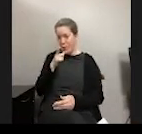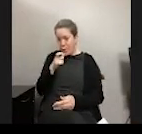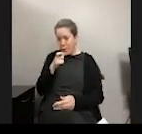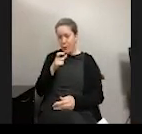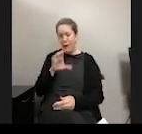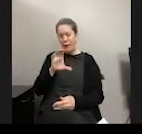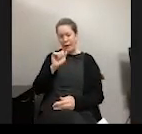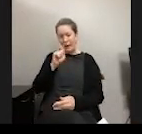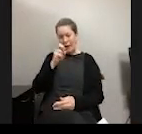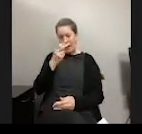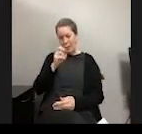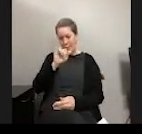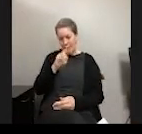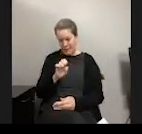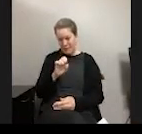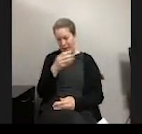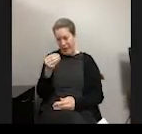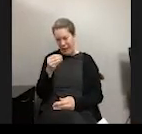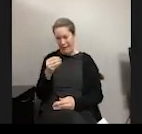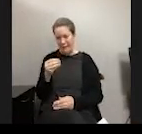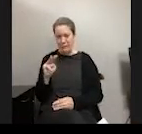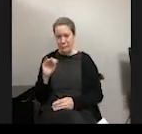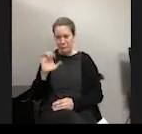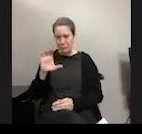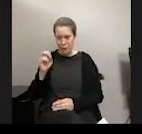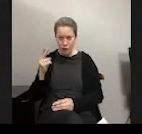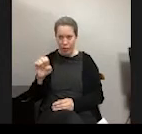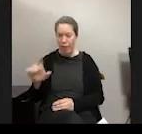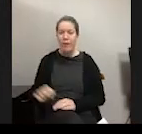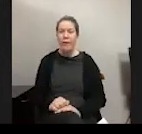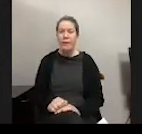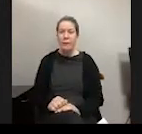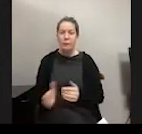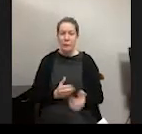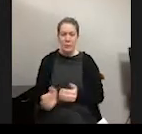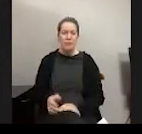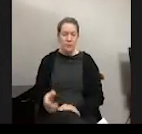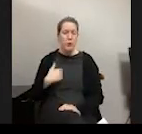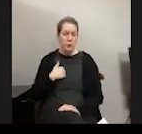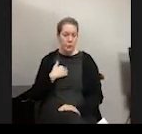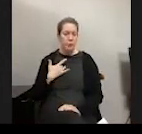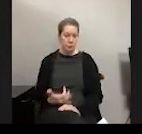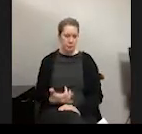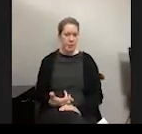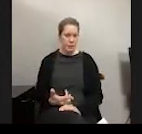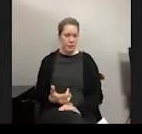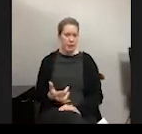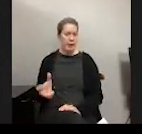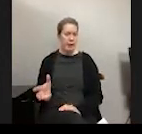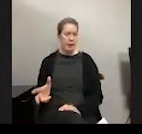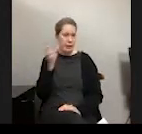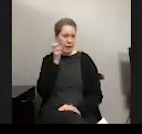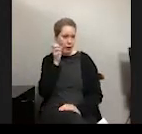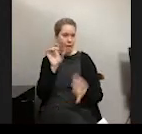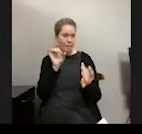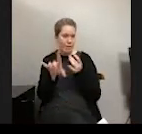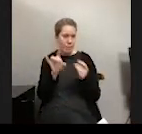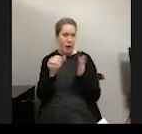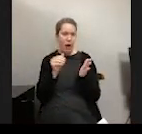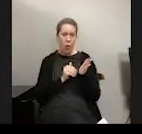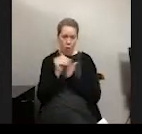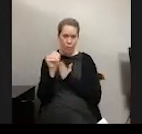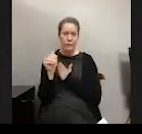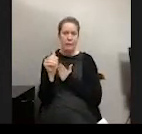That is something that is part of the strategy, because it is something that we hear a lot from people, that it's